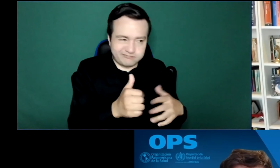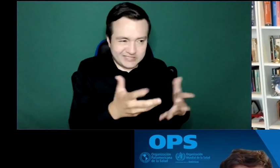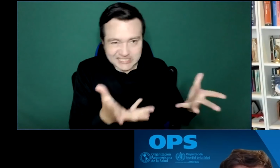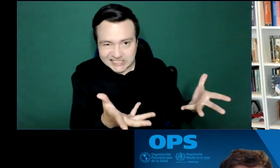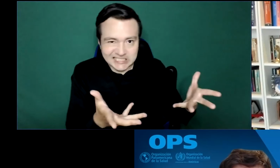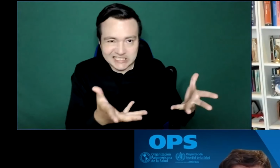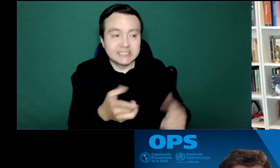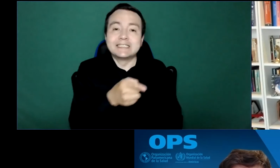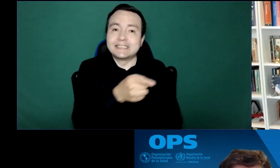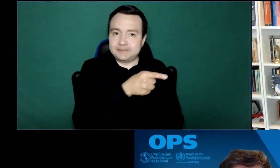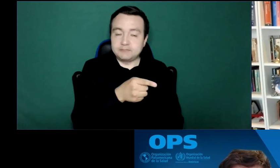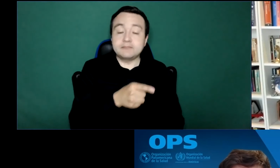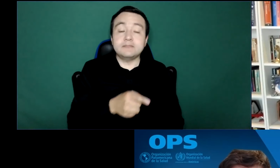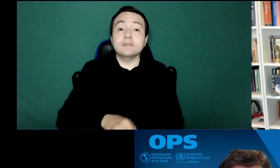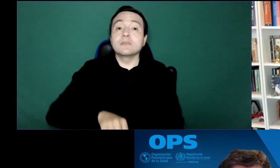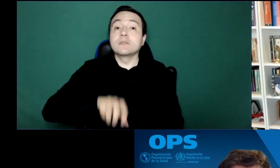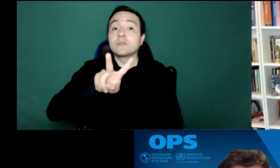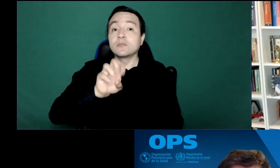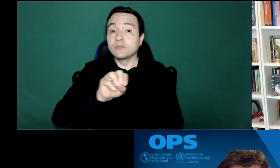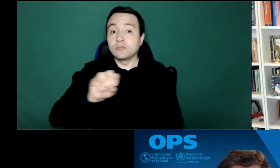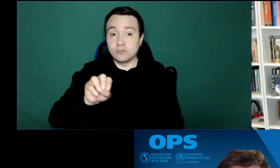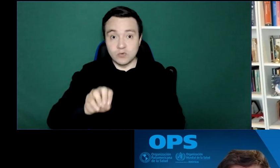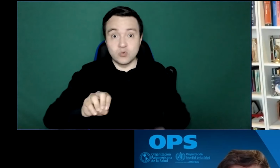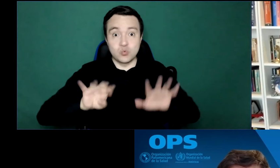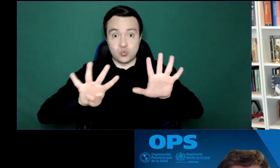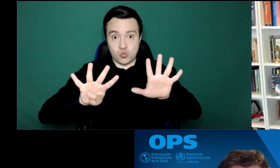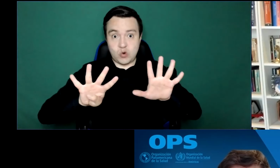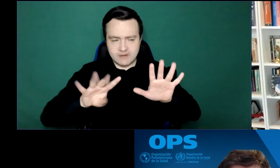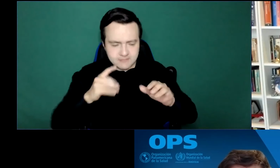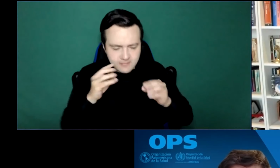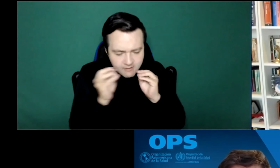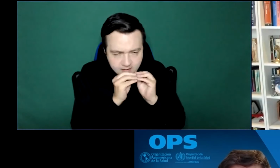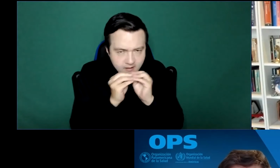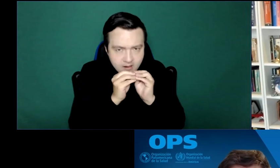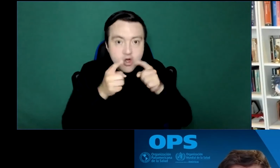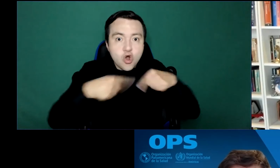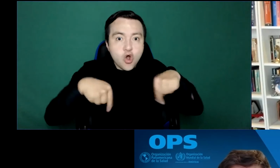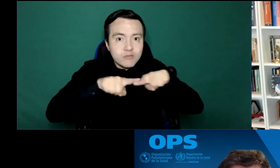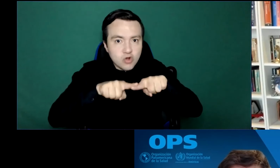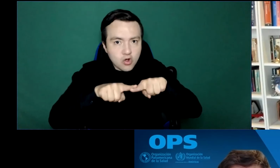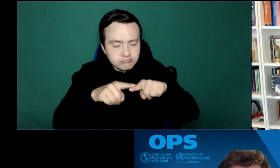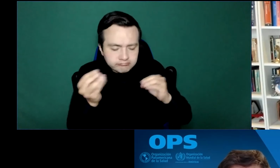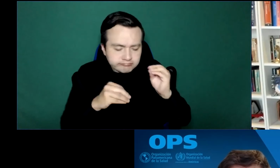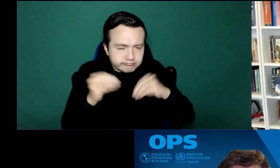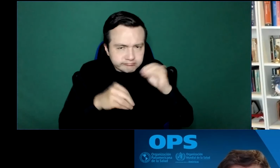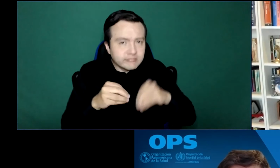we assigned this work of universal health for the 21st century,